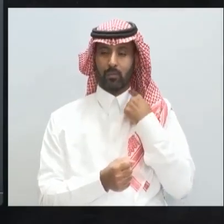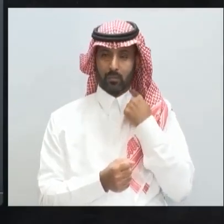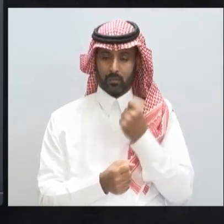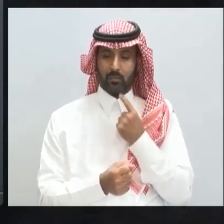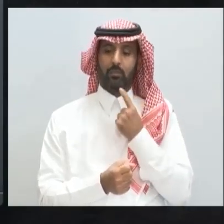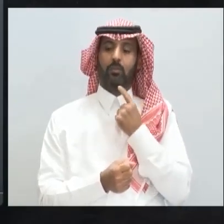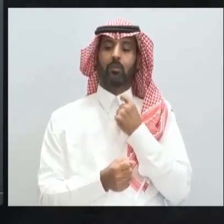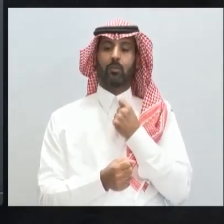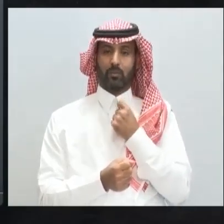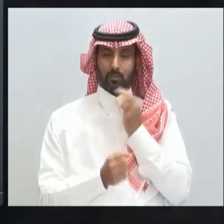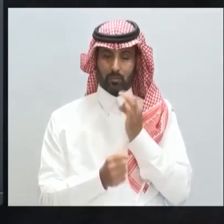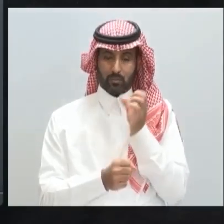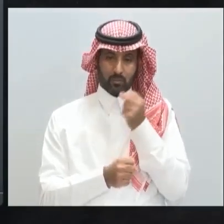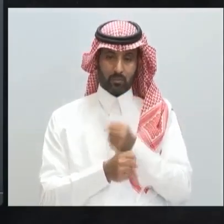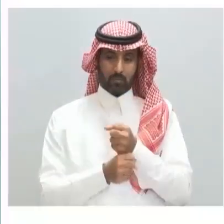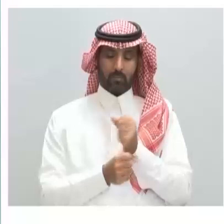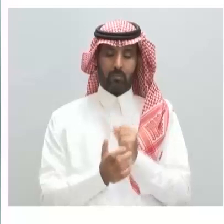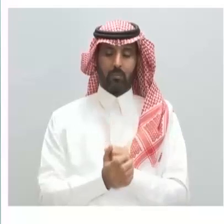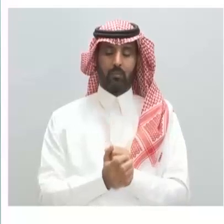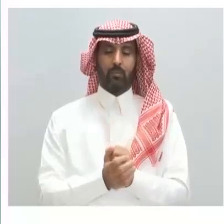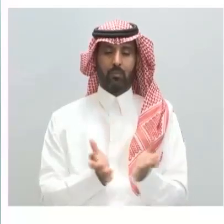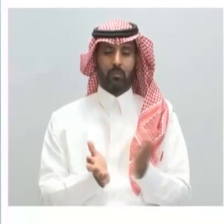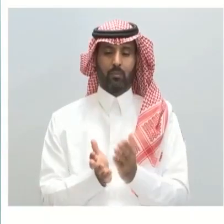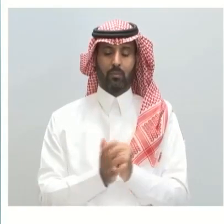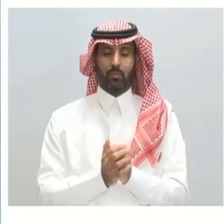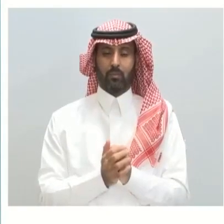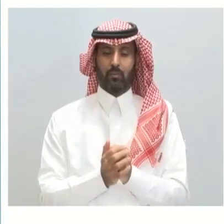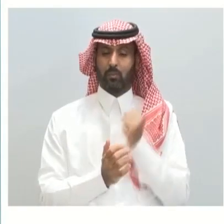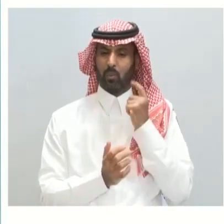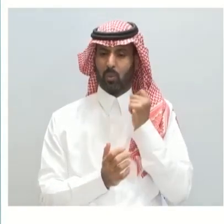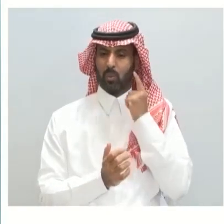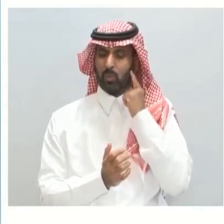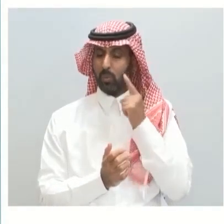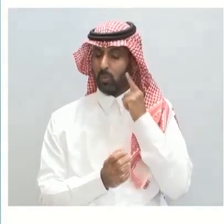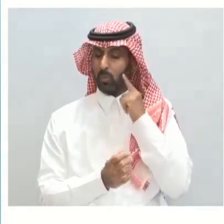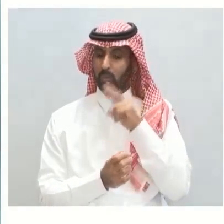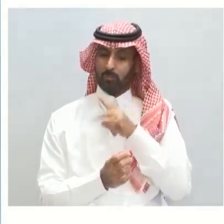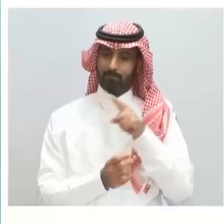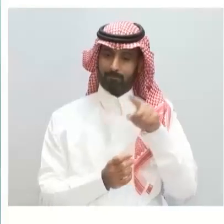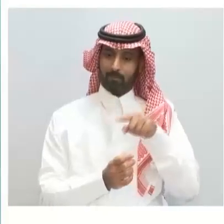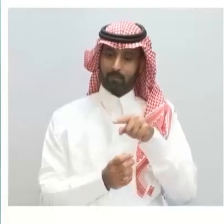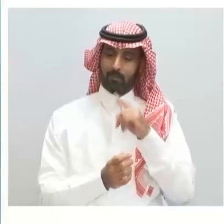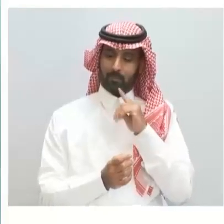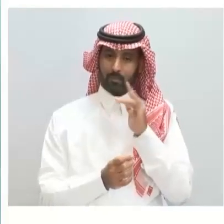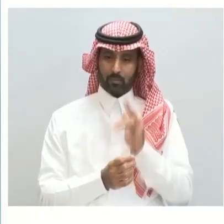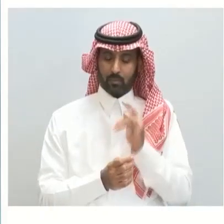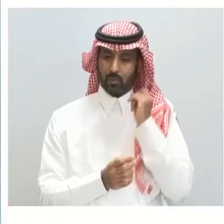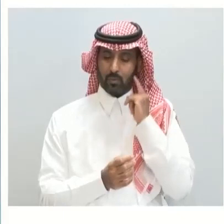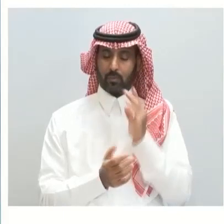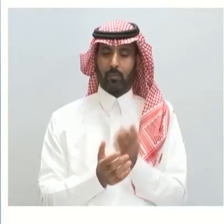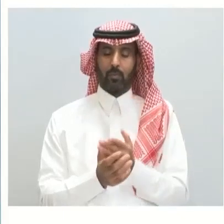observes your spinal and neck position, and it buzzes when you're sitting incorrectly. And also we learned